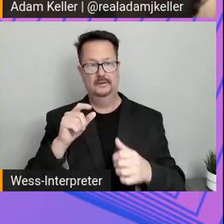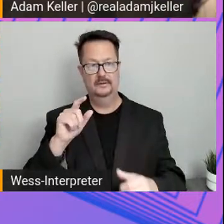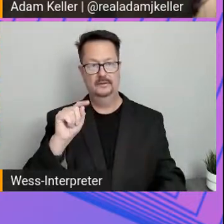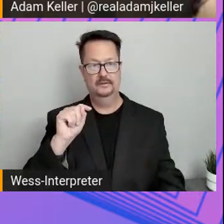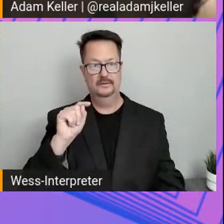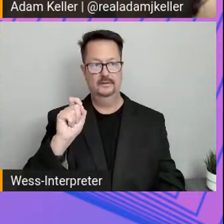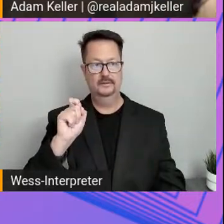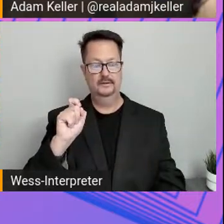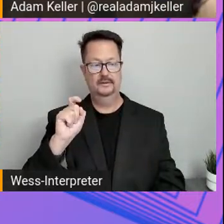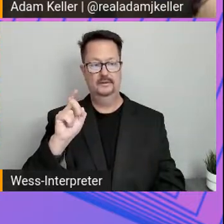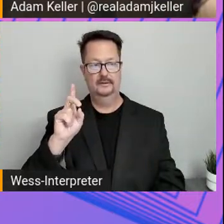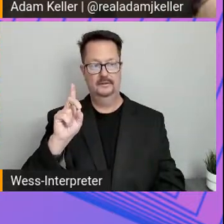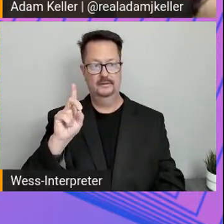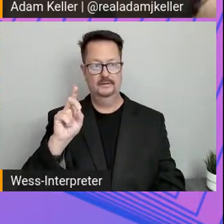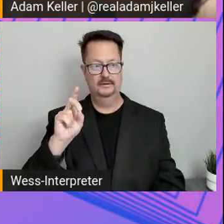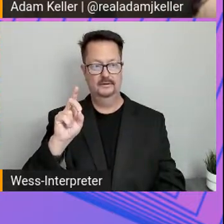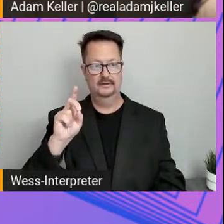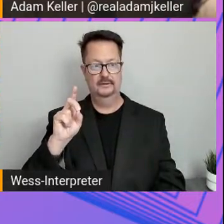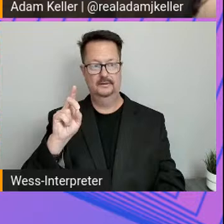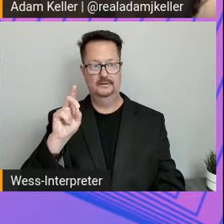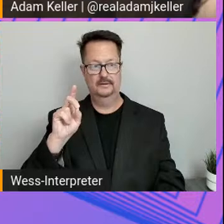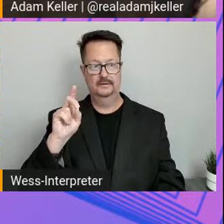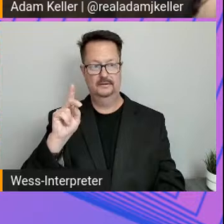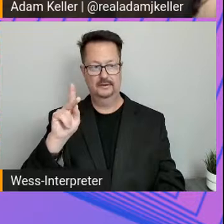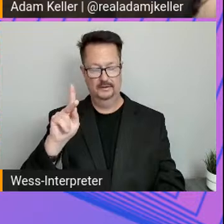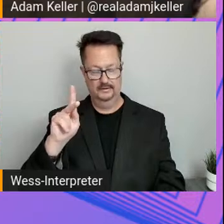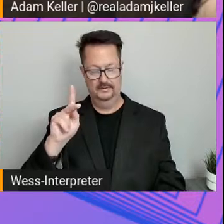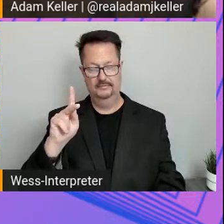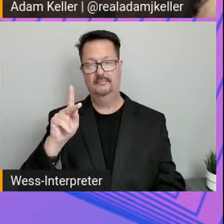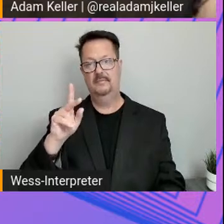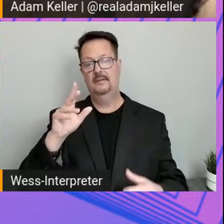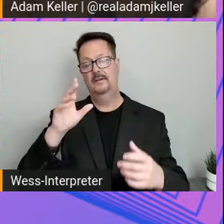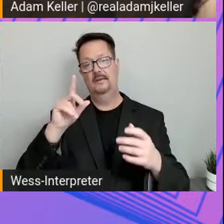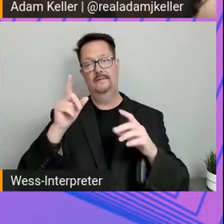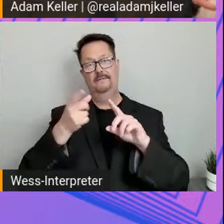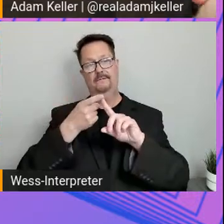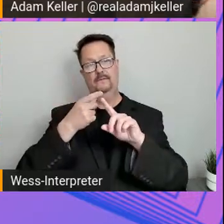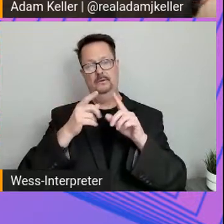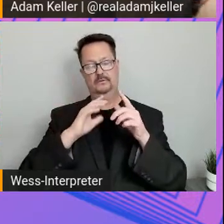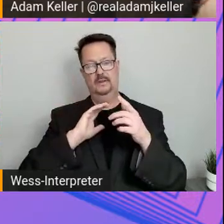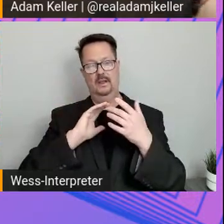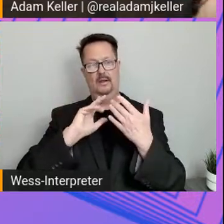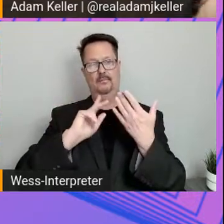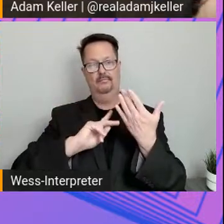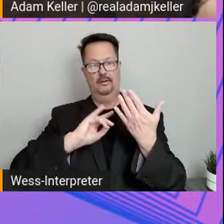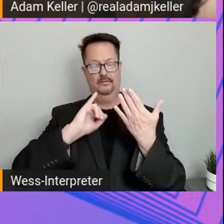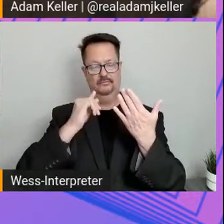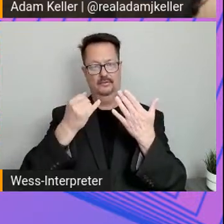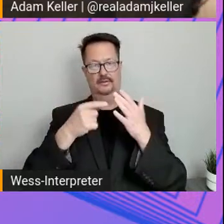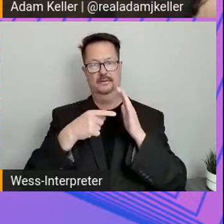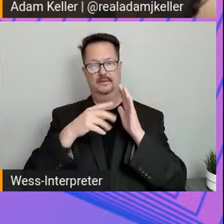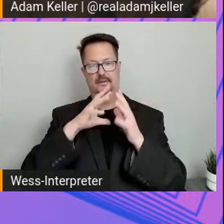I'm going to do is, by initializing our project, by the way, it installed the CDK